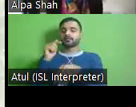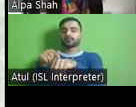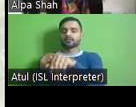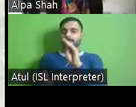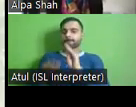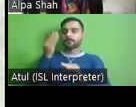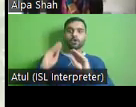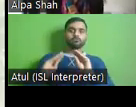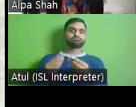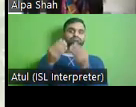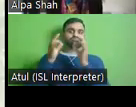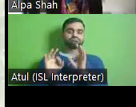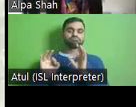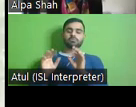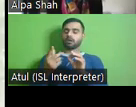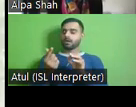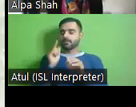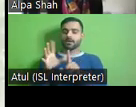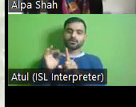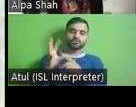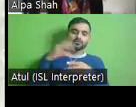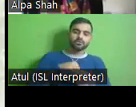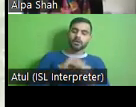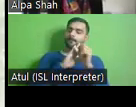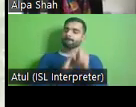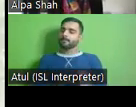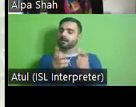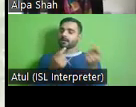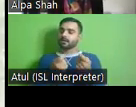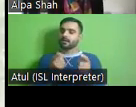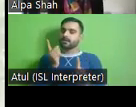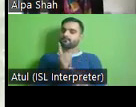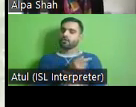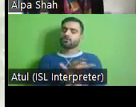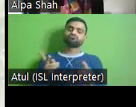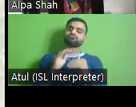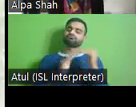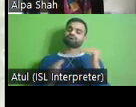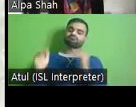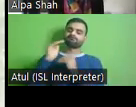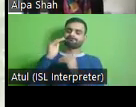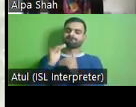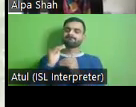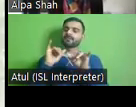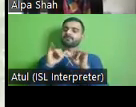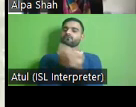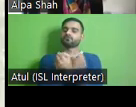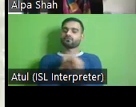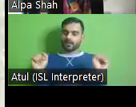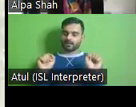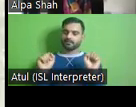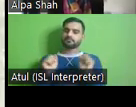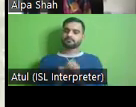much greater immediate domination and oppression from dominant and upper castes, from feudal landlords, for